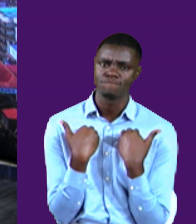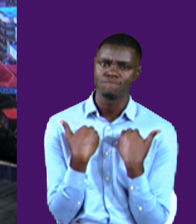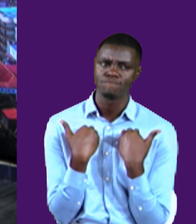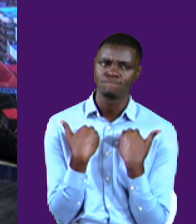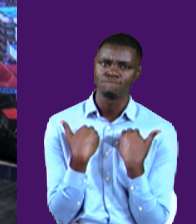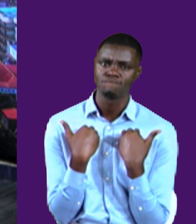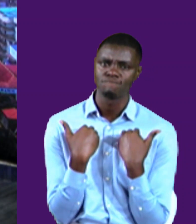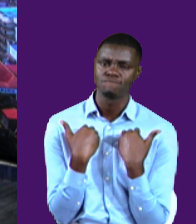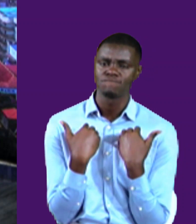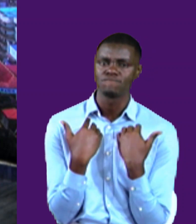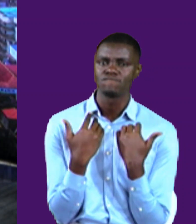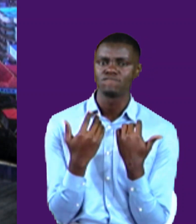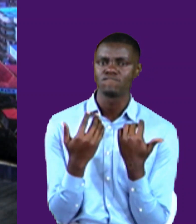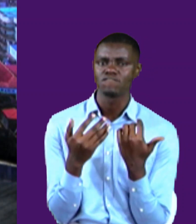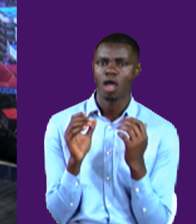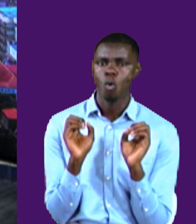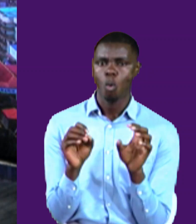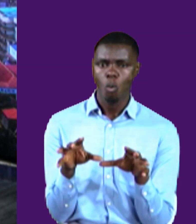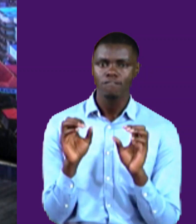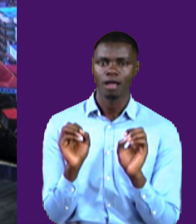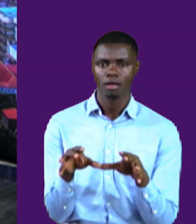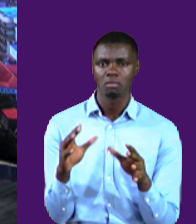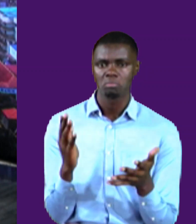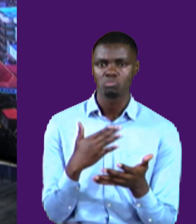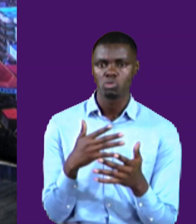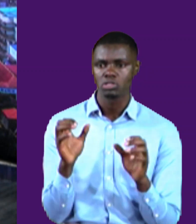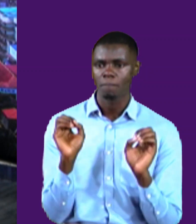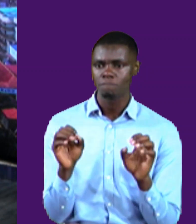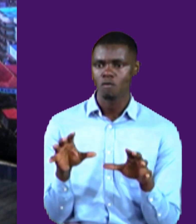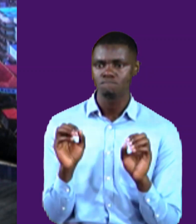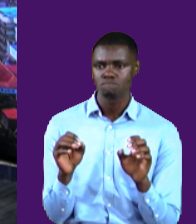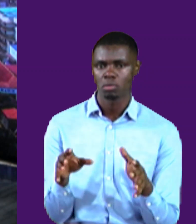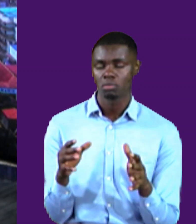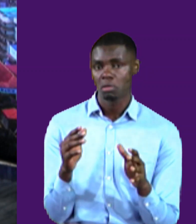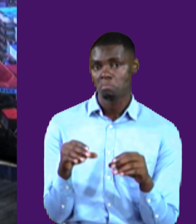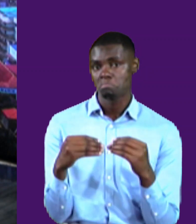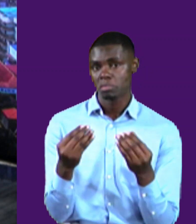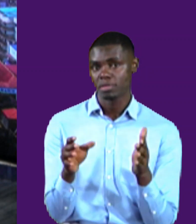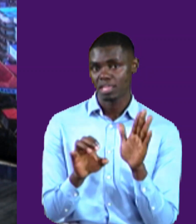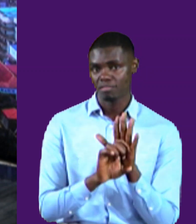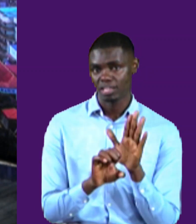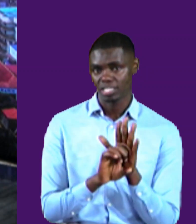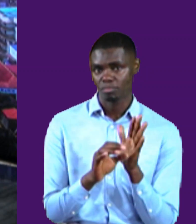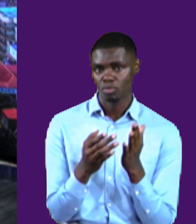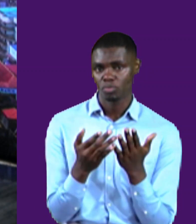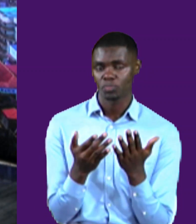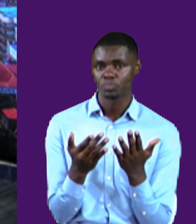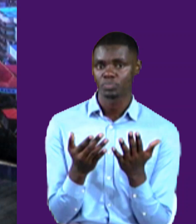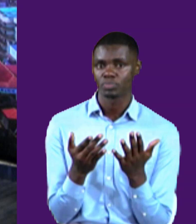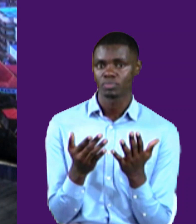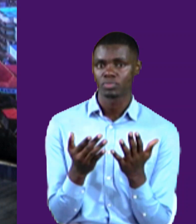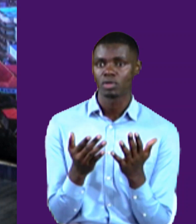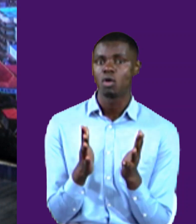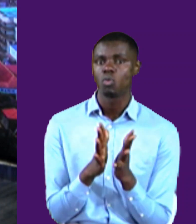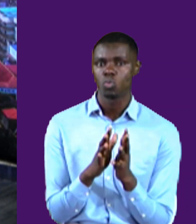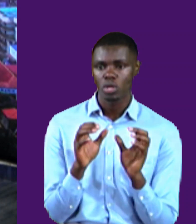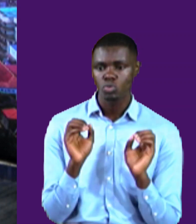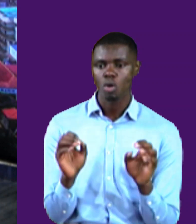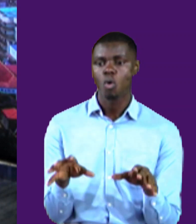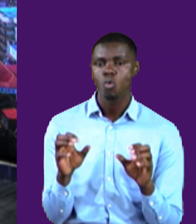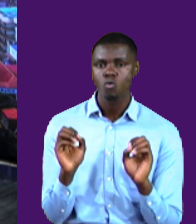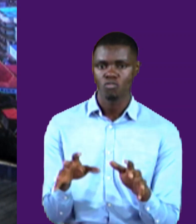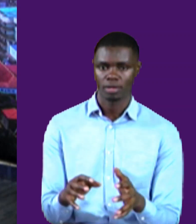your woofer. Yeah. Let me give an example with your woofer